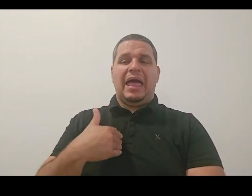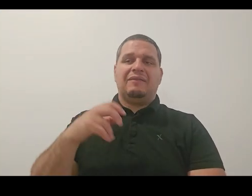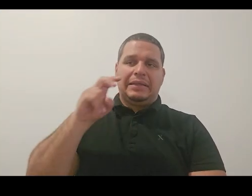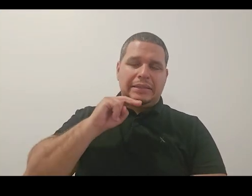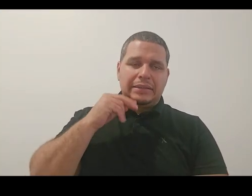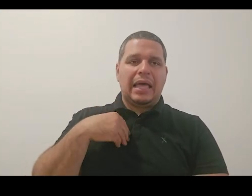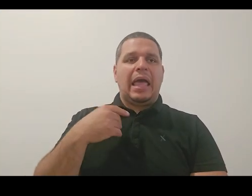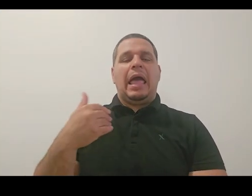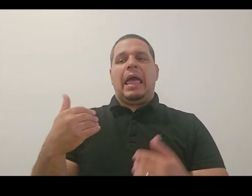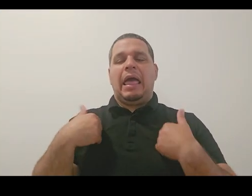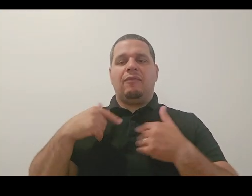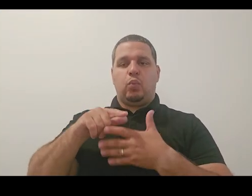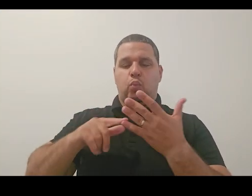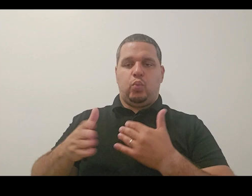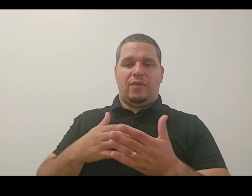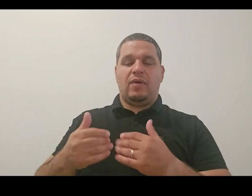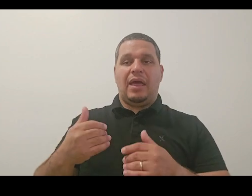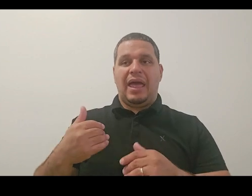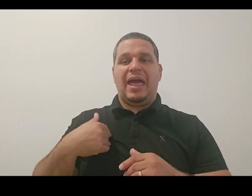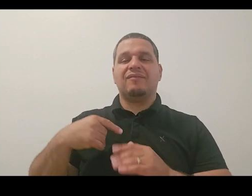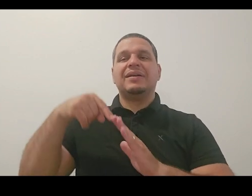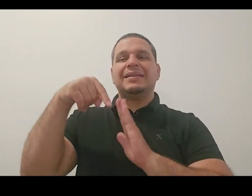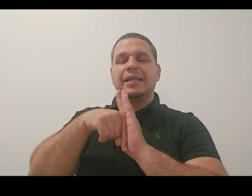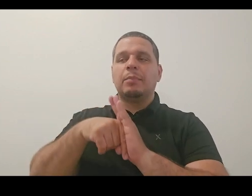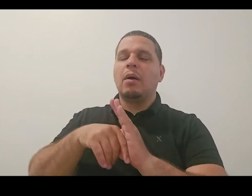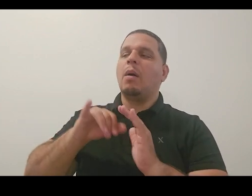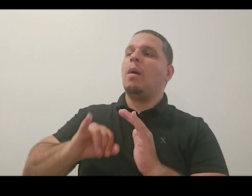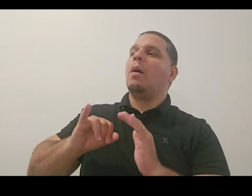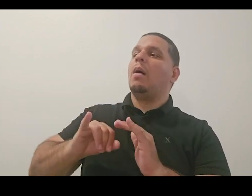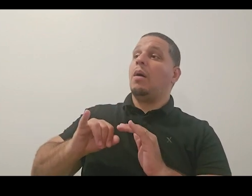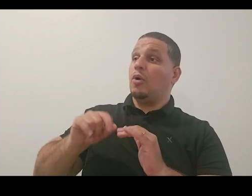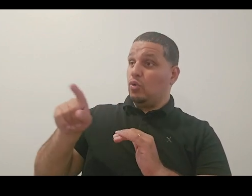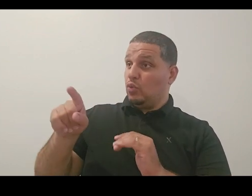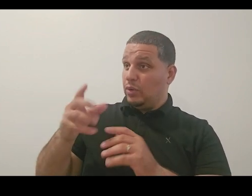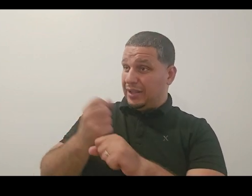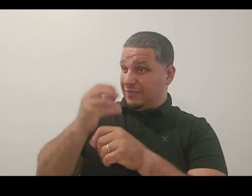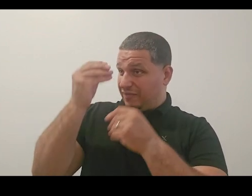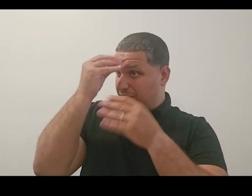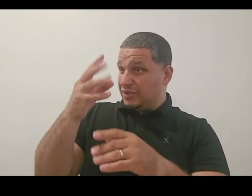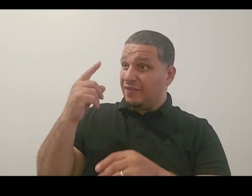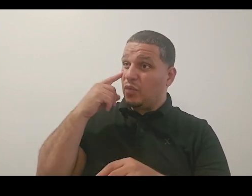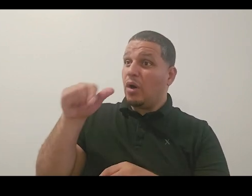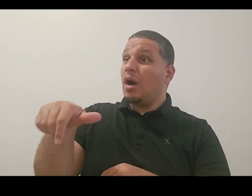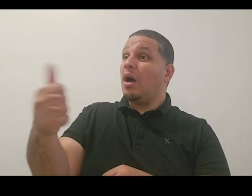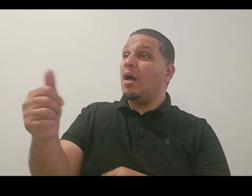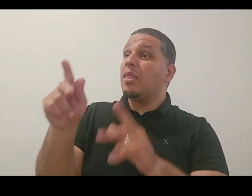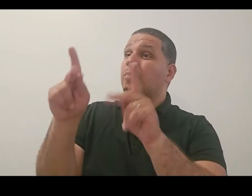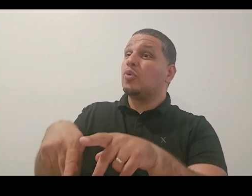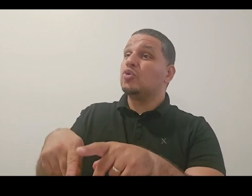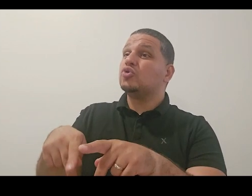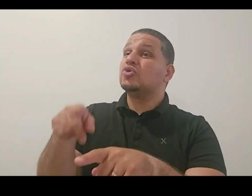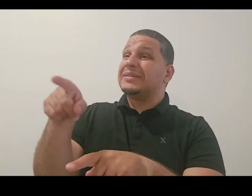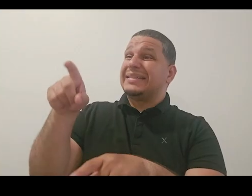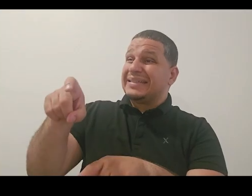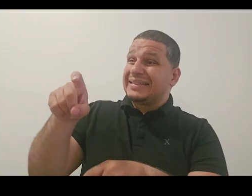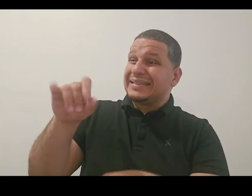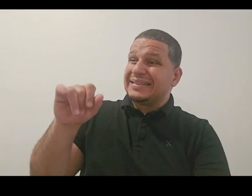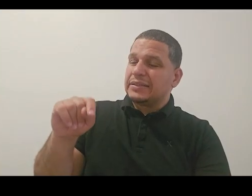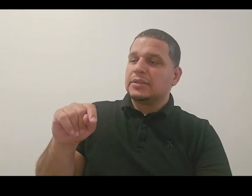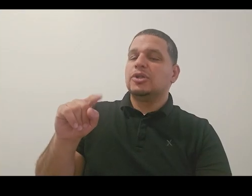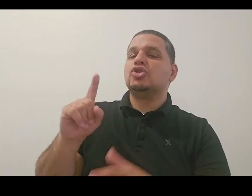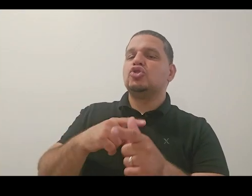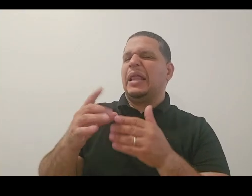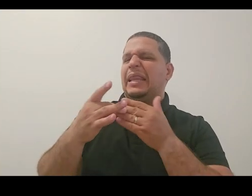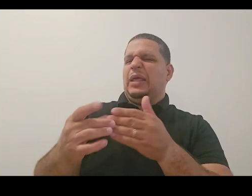a question? I have a brother. I have a niece. I have whatever, because I have a deeper well for you if you're getting information to someone else